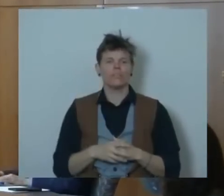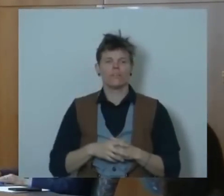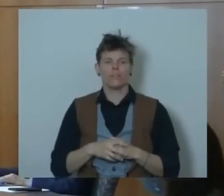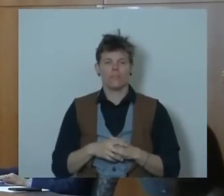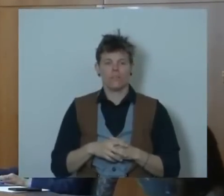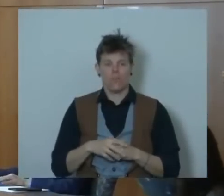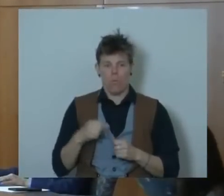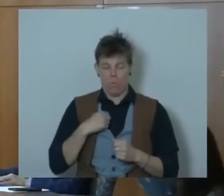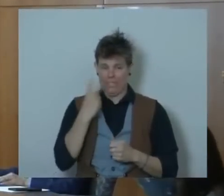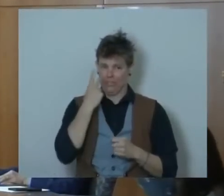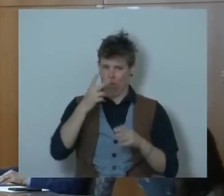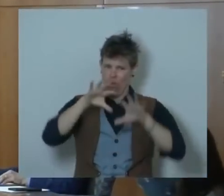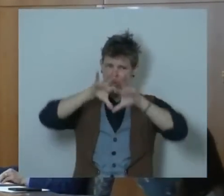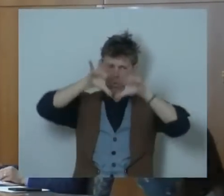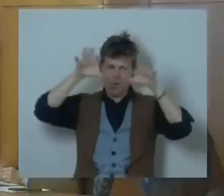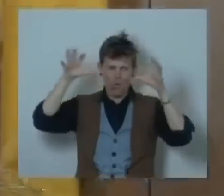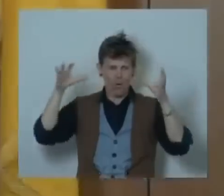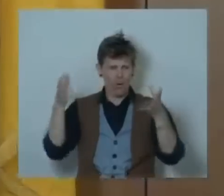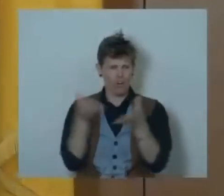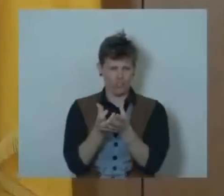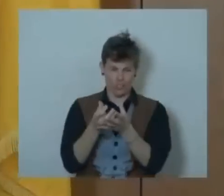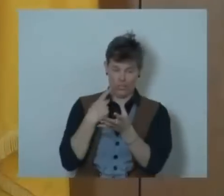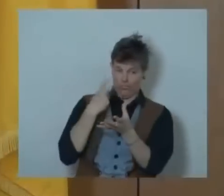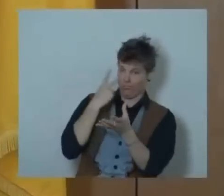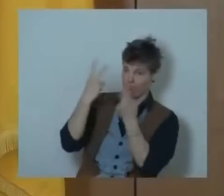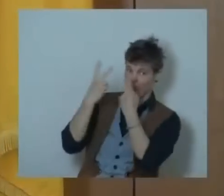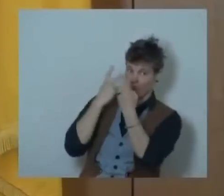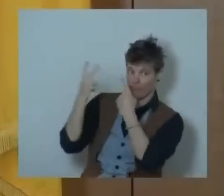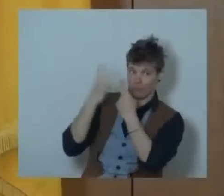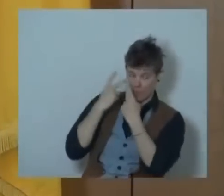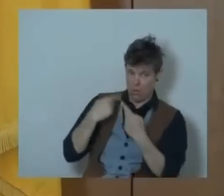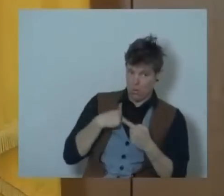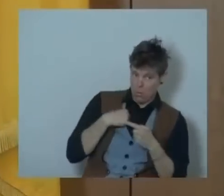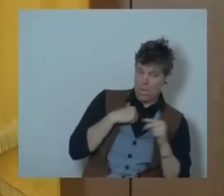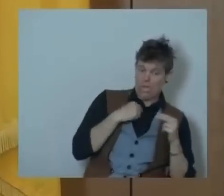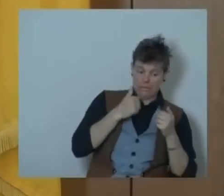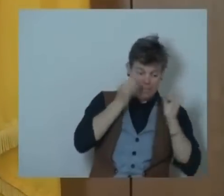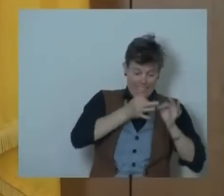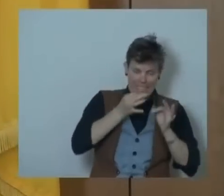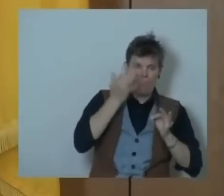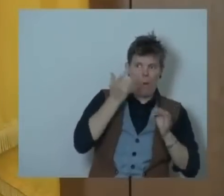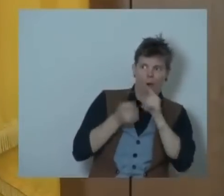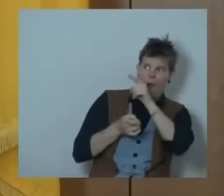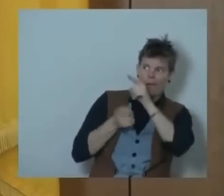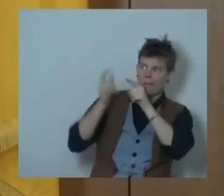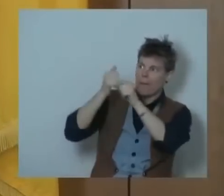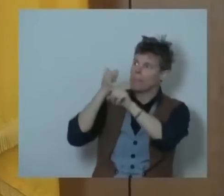world, I think most decision makers suspected that there was a